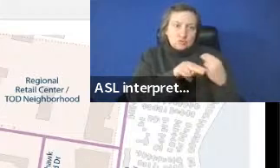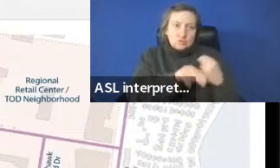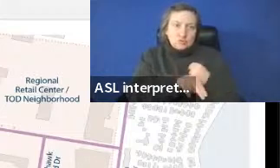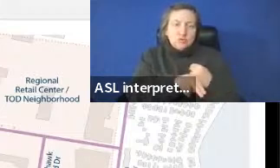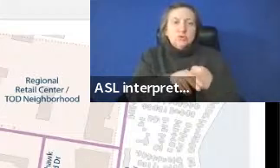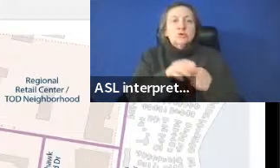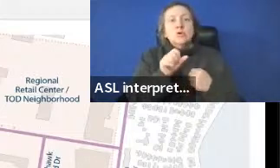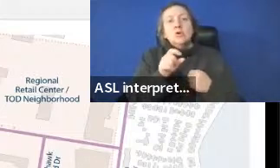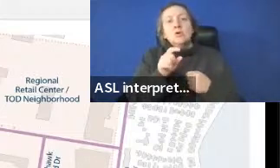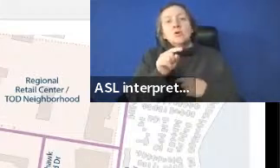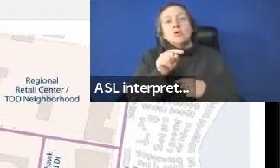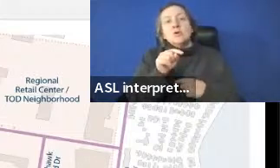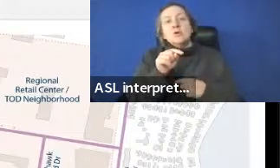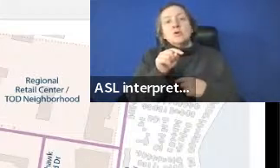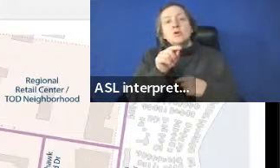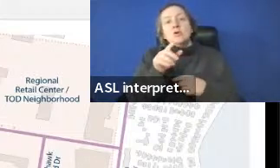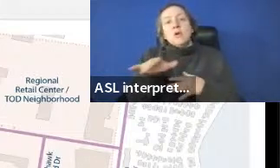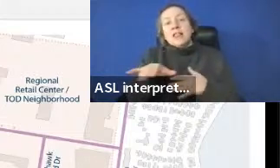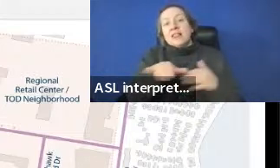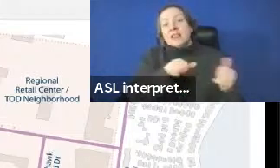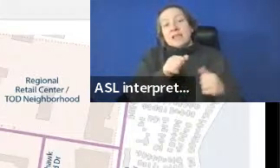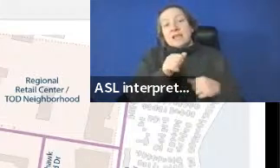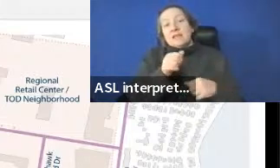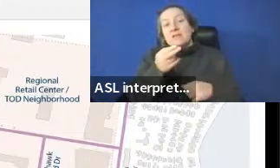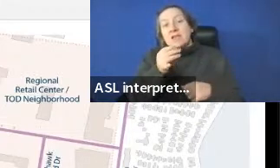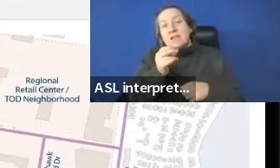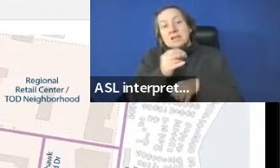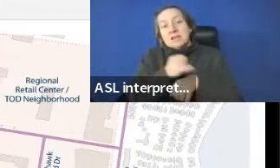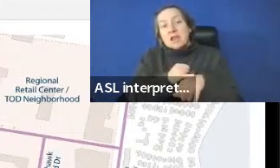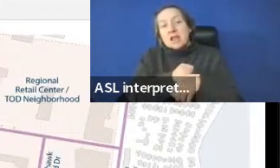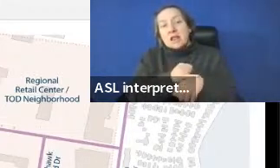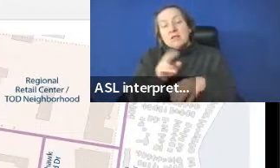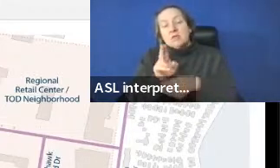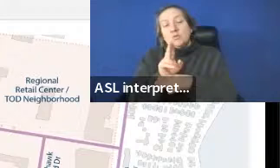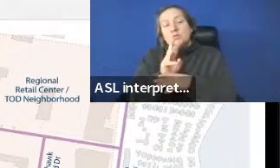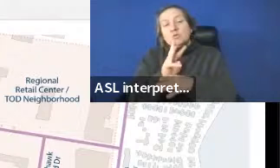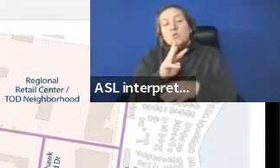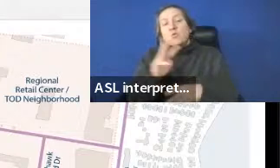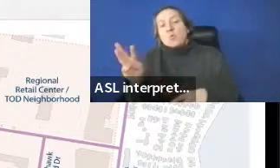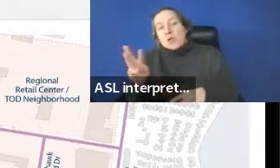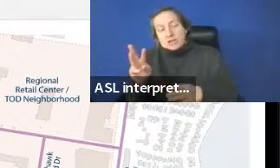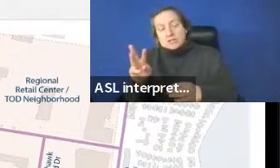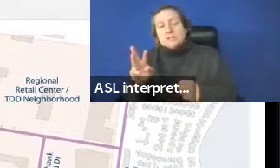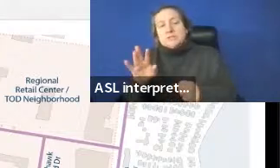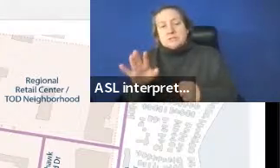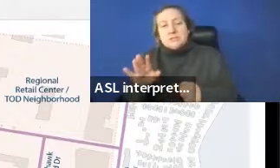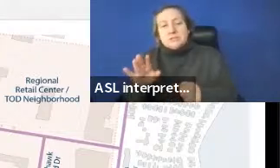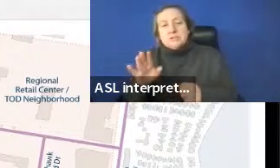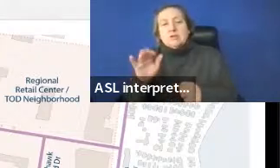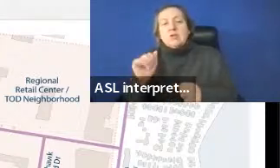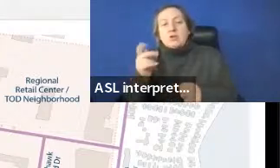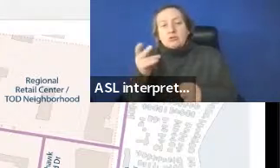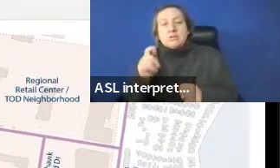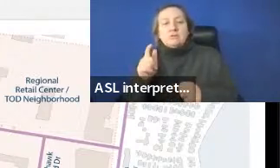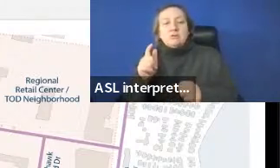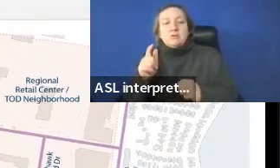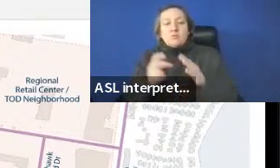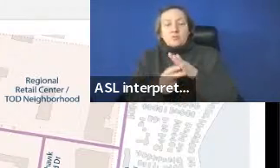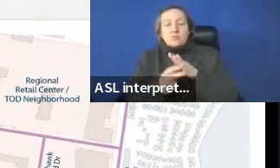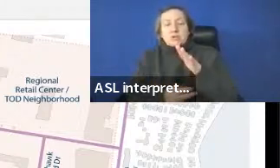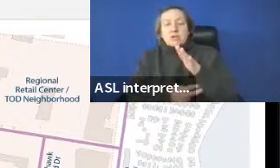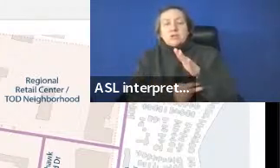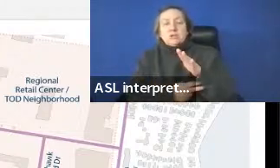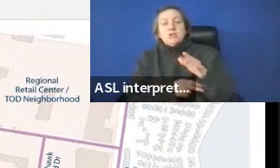So the traffic, if you're leaving Hayden Island, you're using the west side arterial bridge. You're coming to